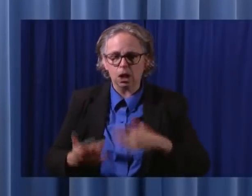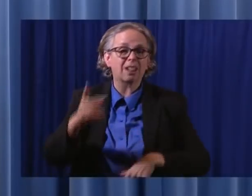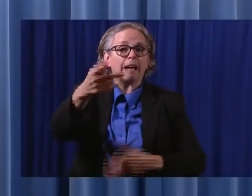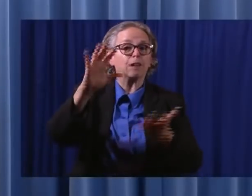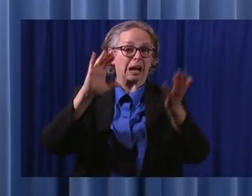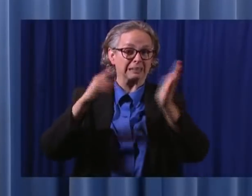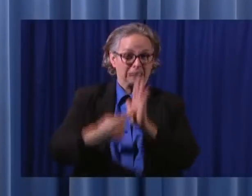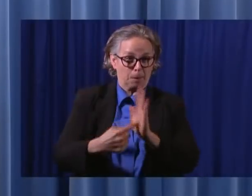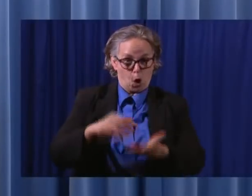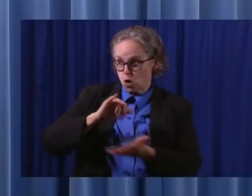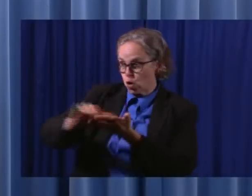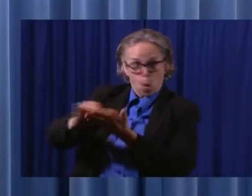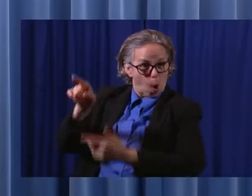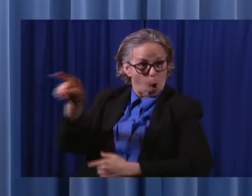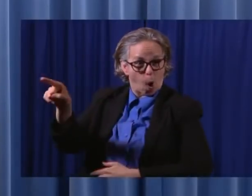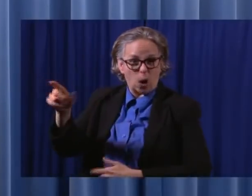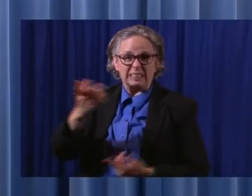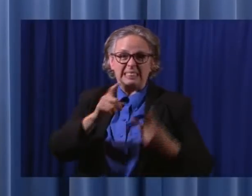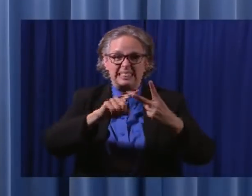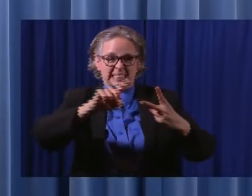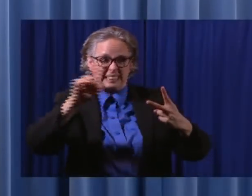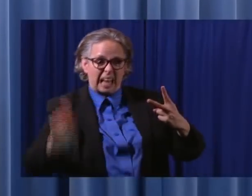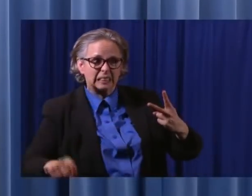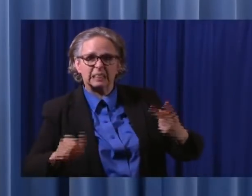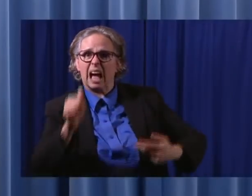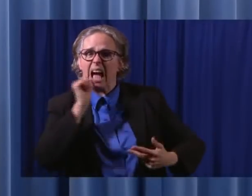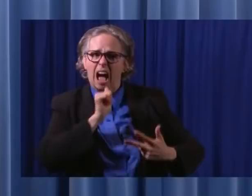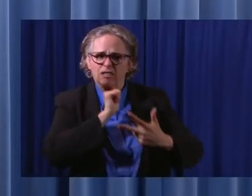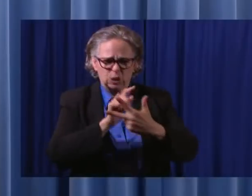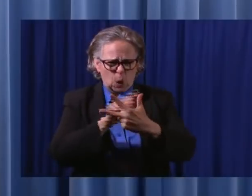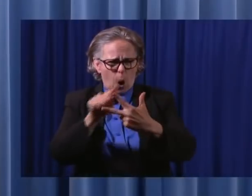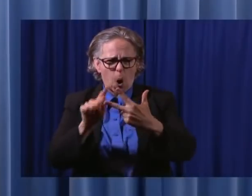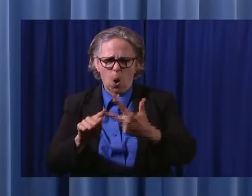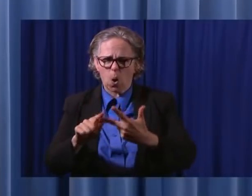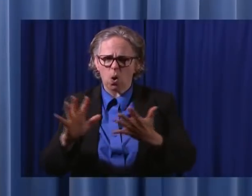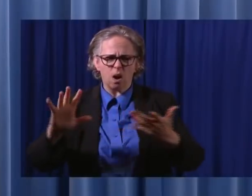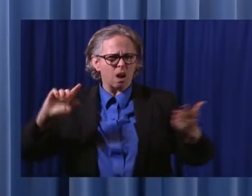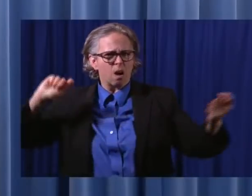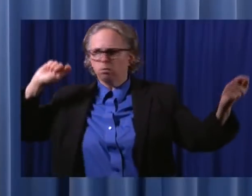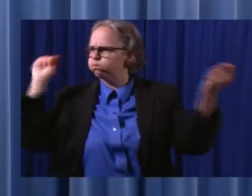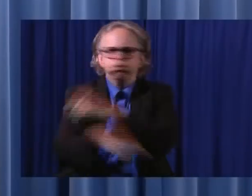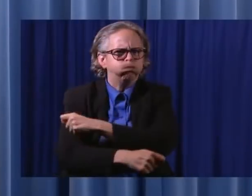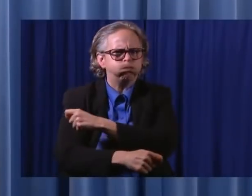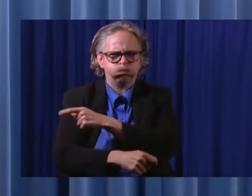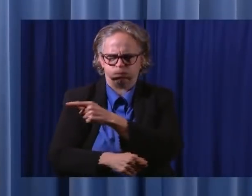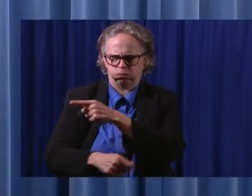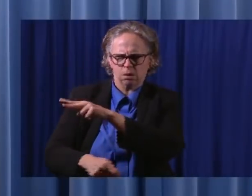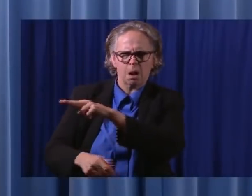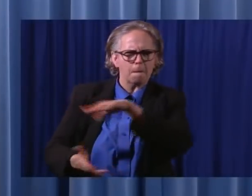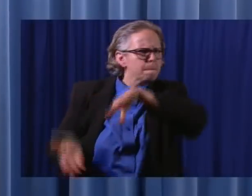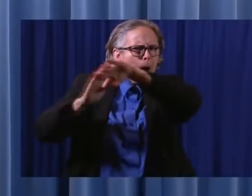that this can fairly quickly change. I want to talk about the positivity